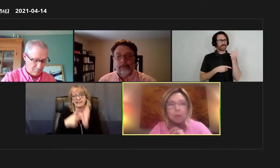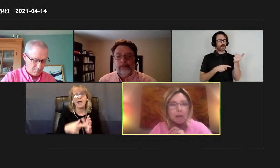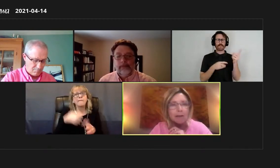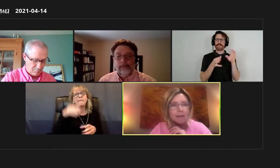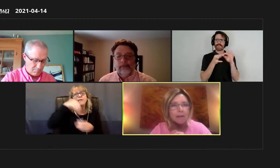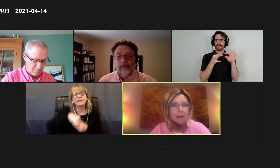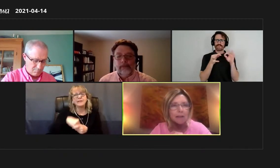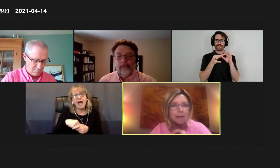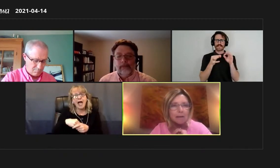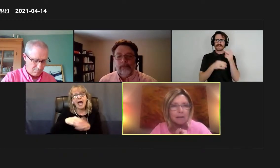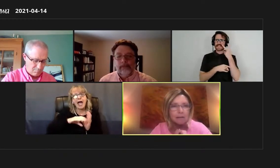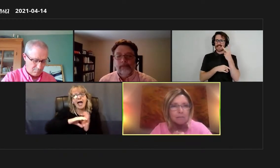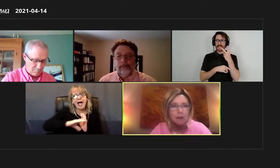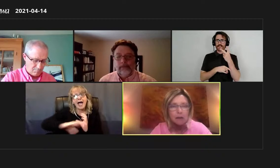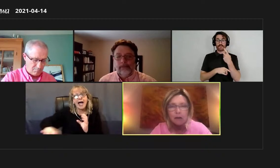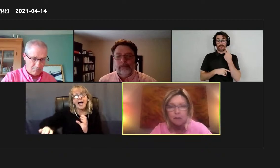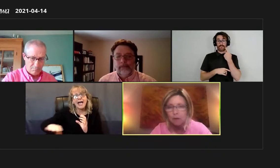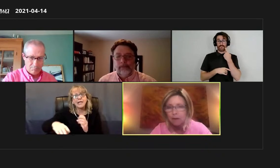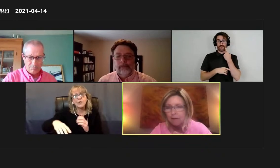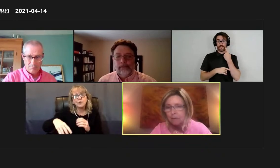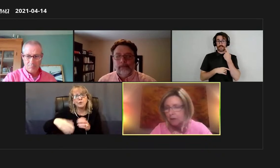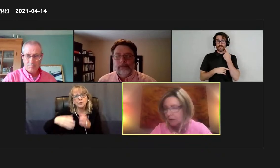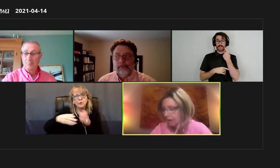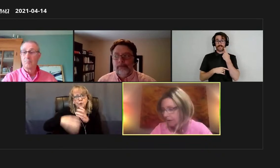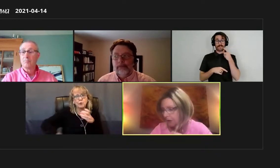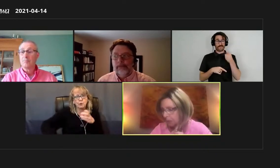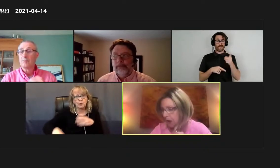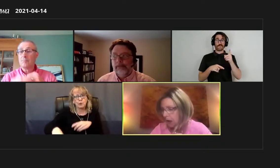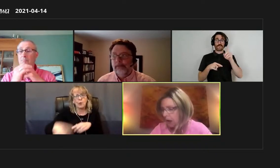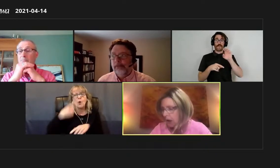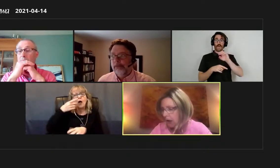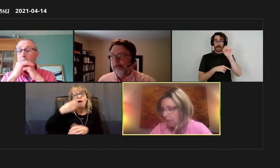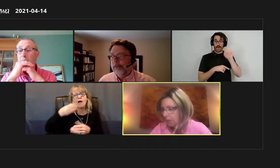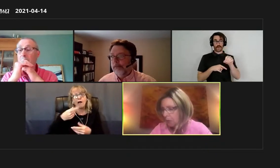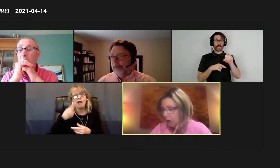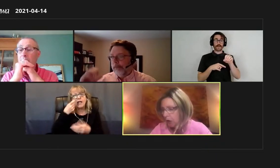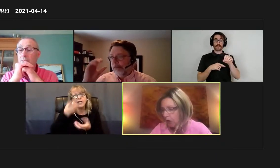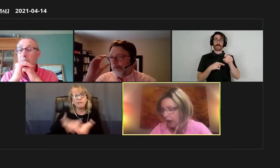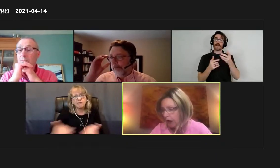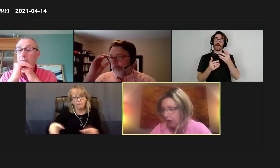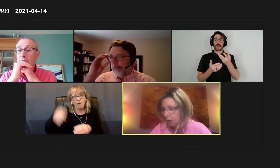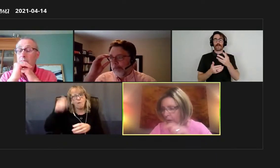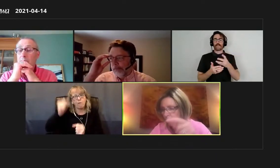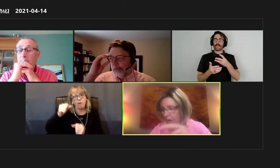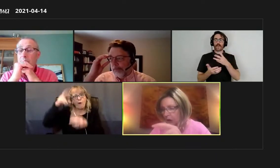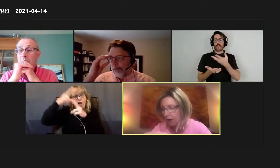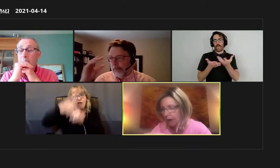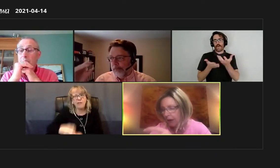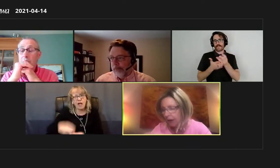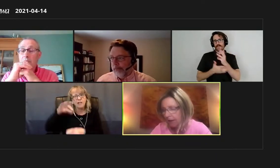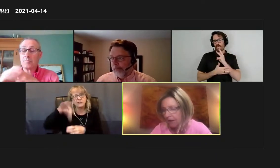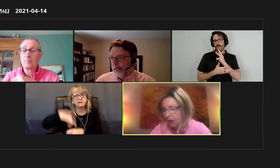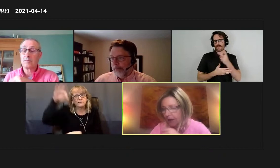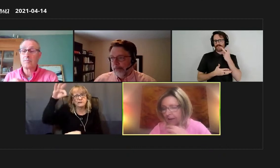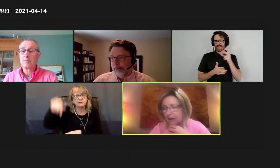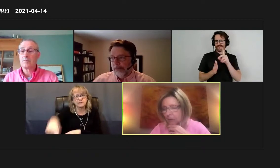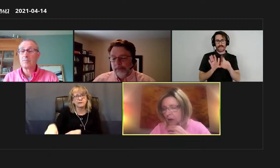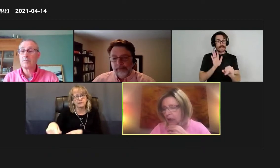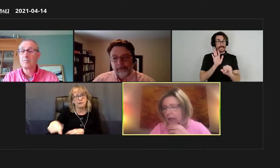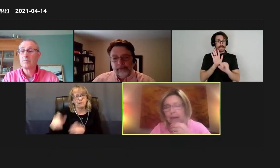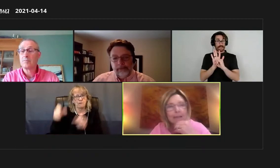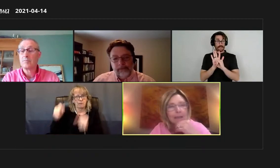some positive signs in the Ottawa sewage system regarding where our trend line is going.